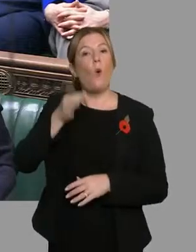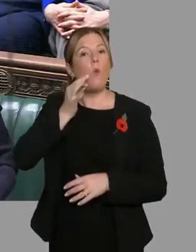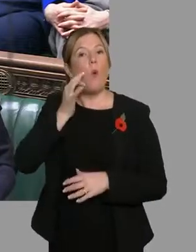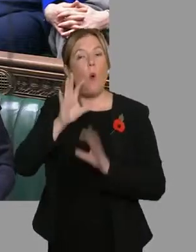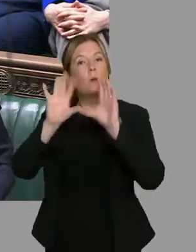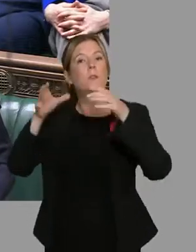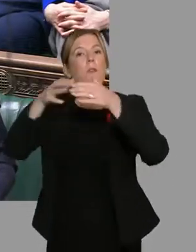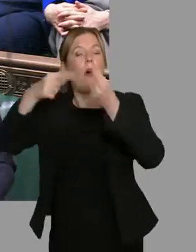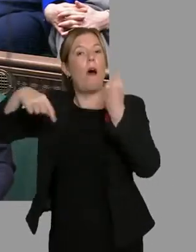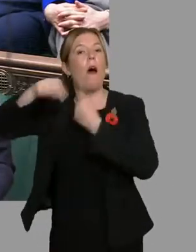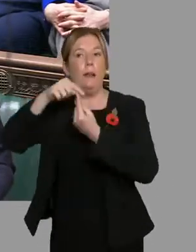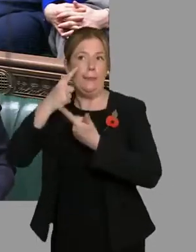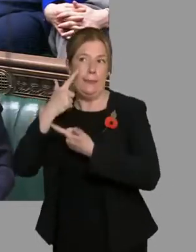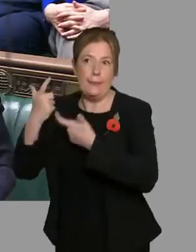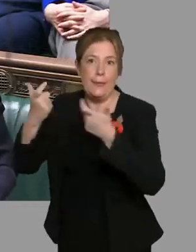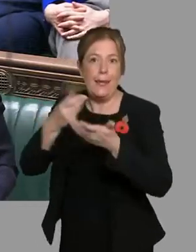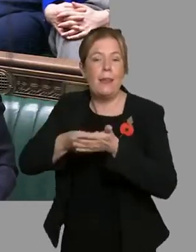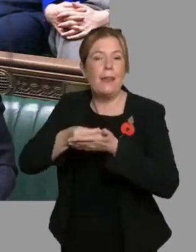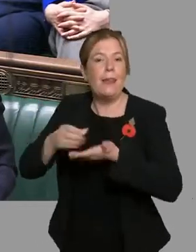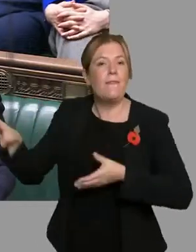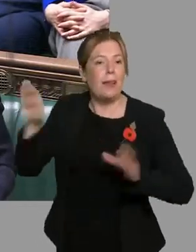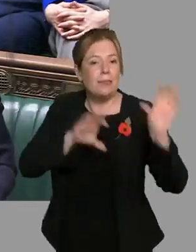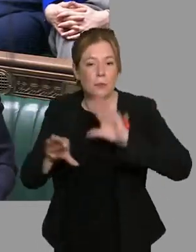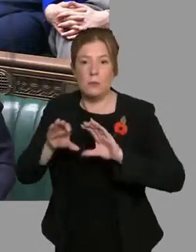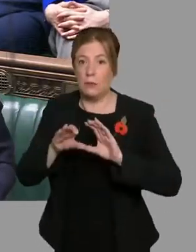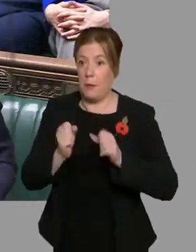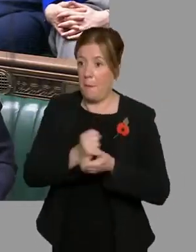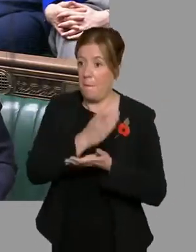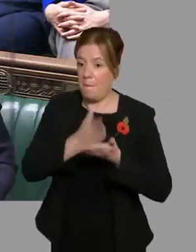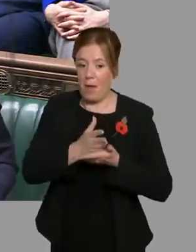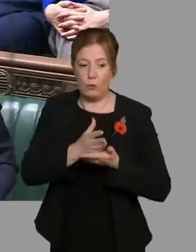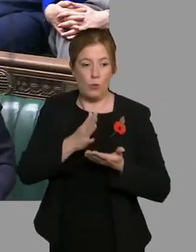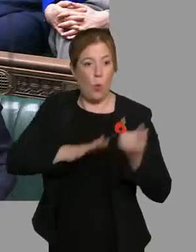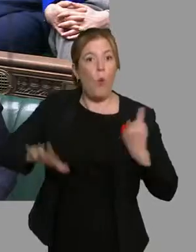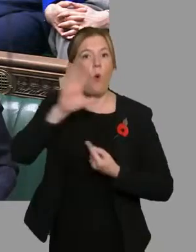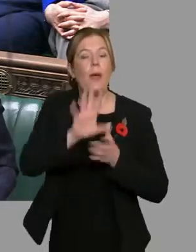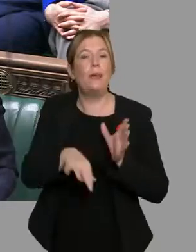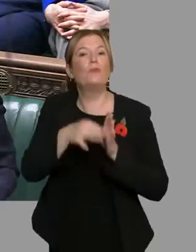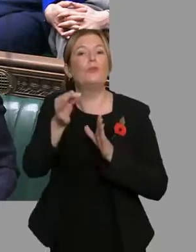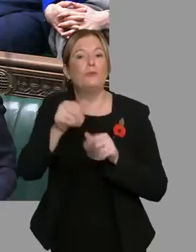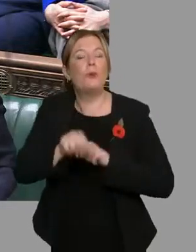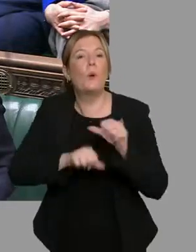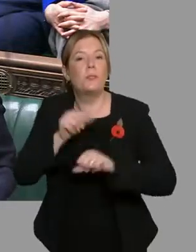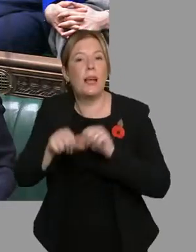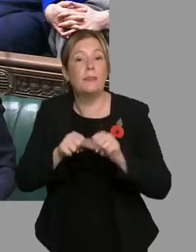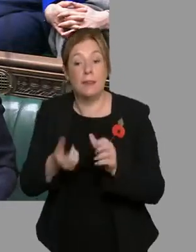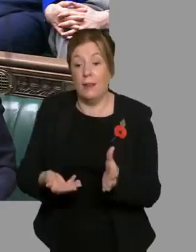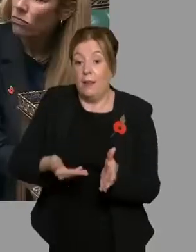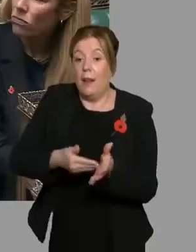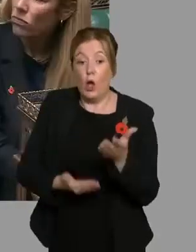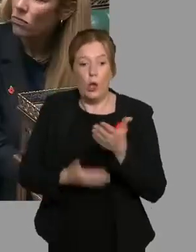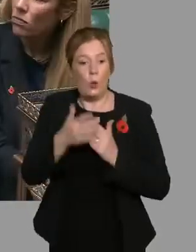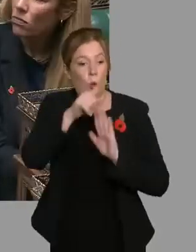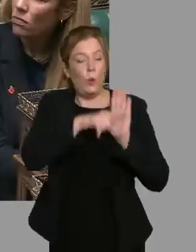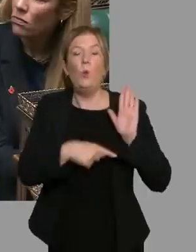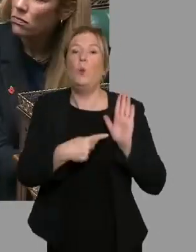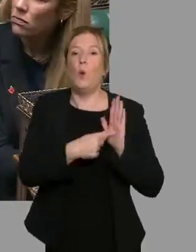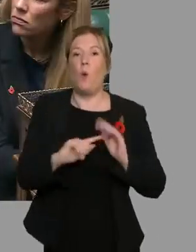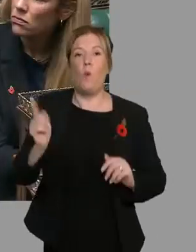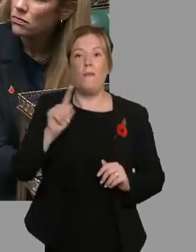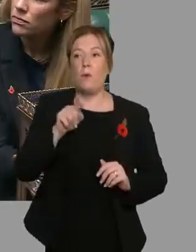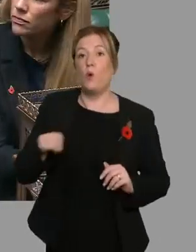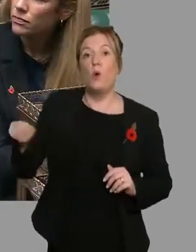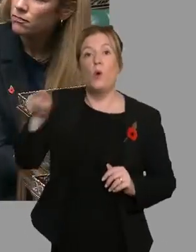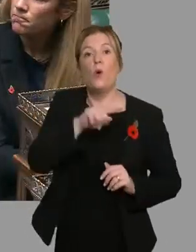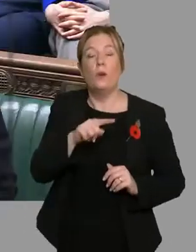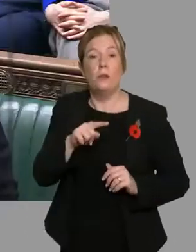infrastructure delivery. And we introduced legislation to enable tougher penalties and severe fines to crack down on polluters. I will make